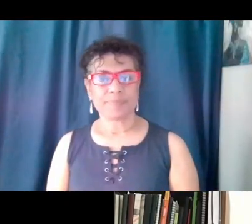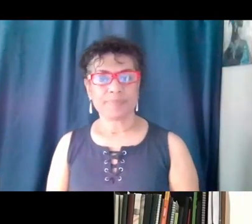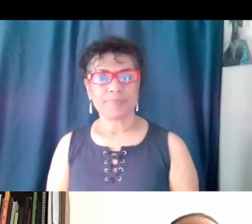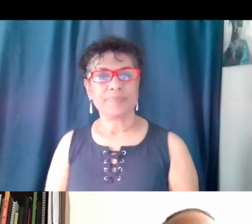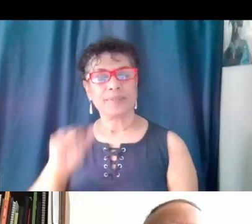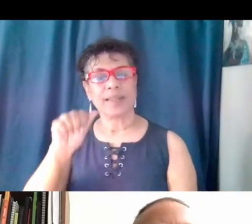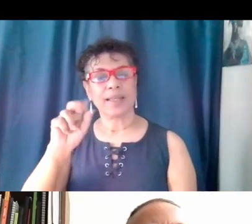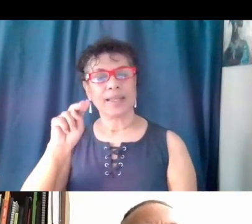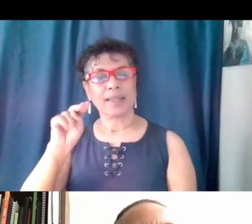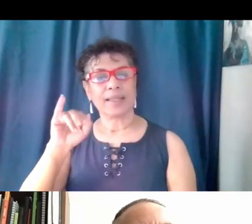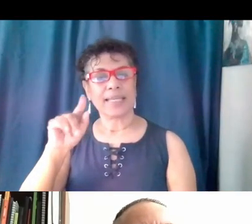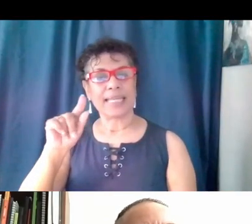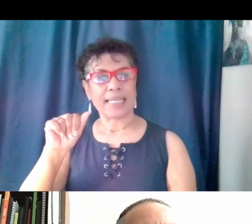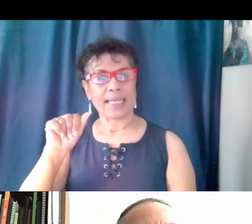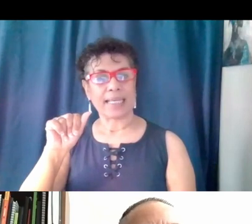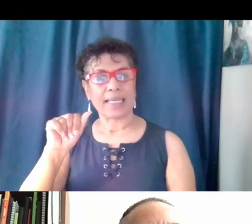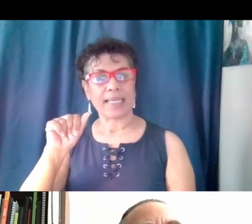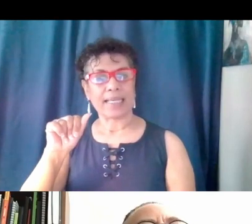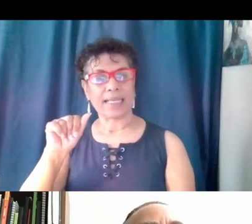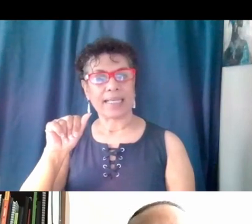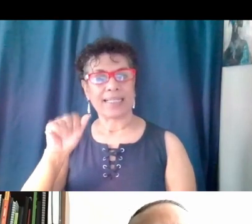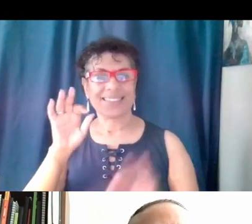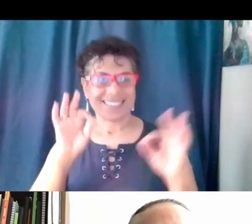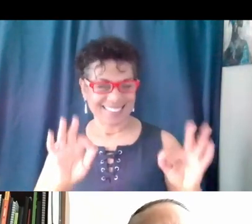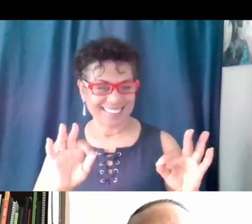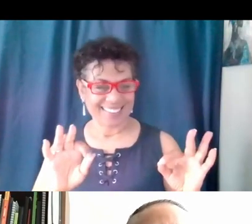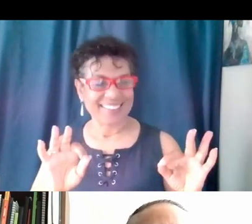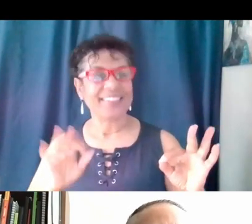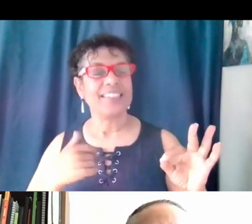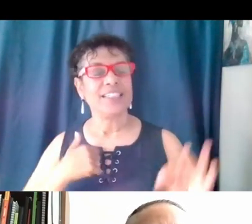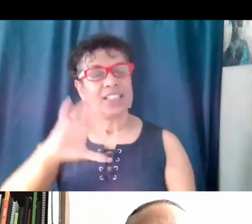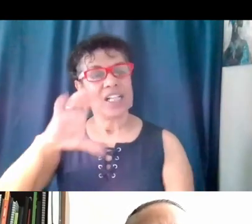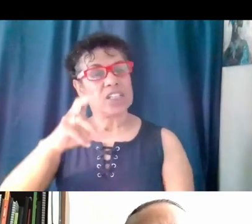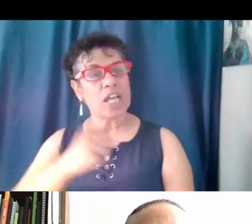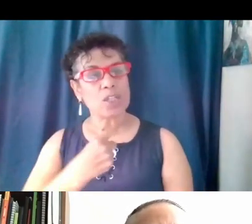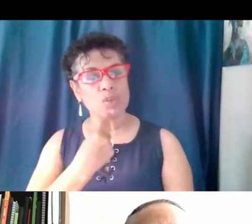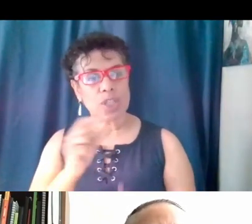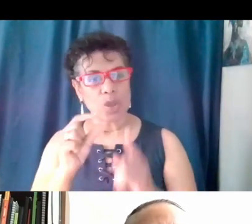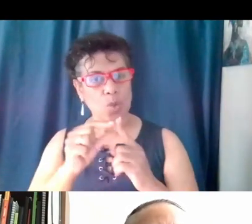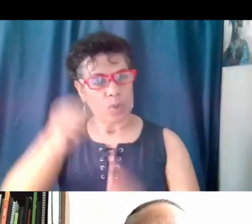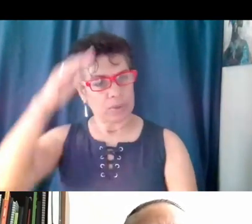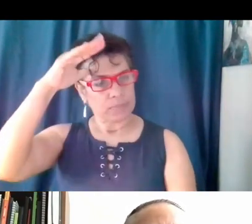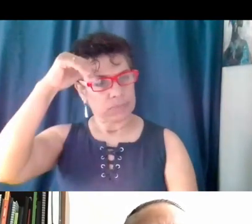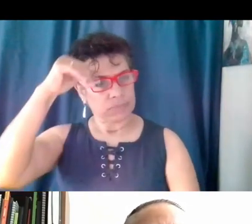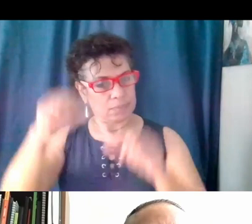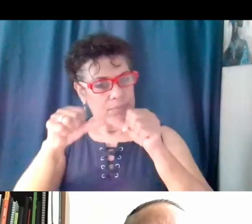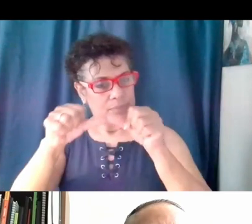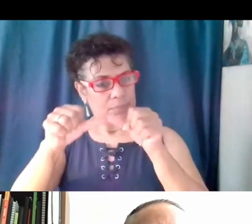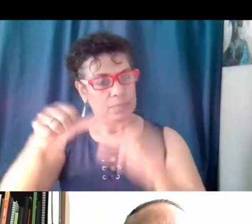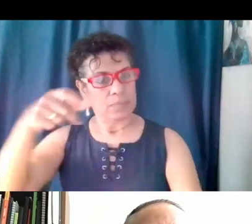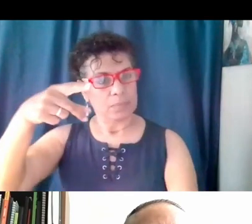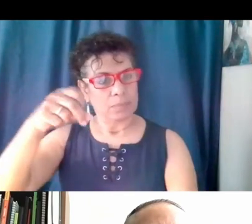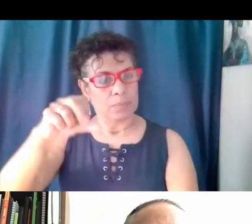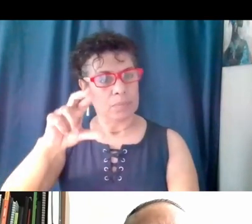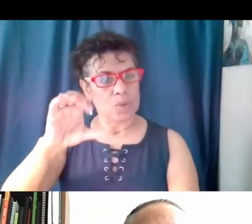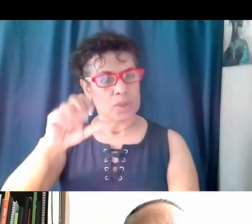Charles, let's see, got all my buttons pushed. Okay, Charles, you said the word persistence, and Elise, you kind